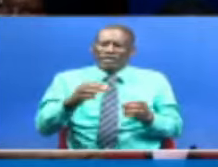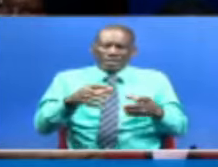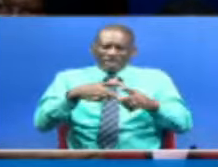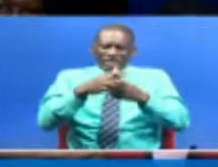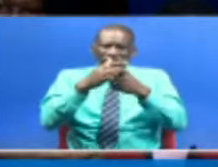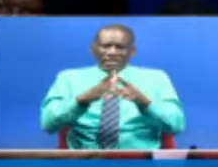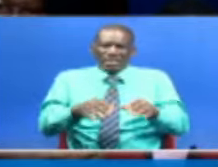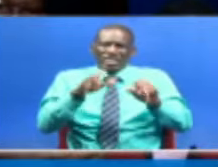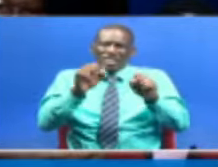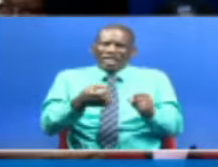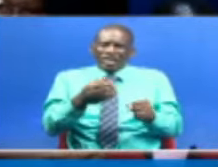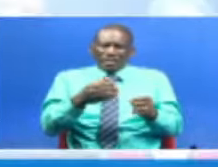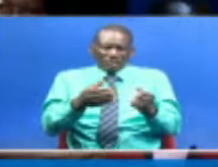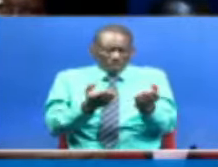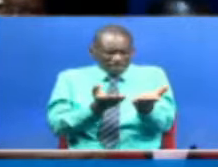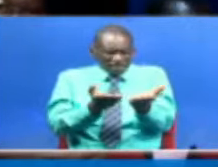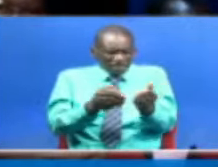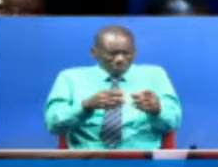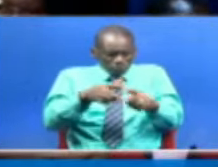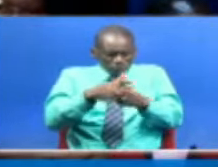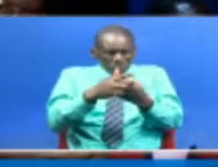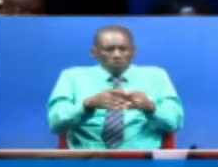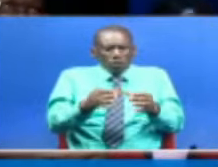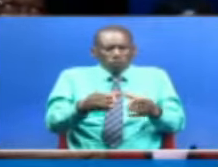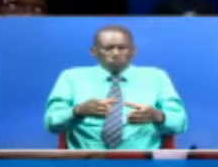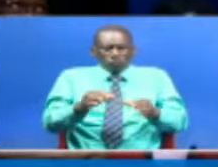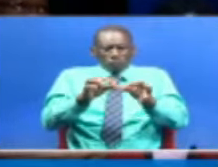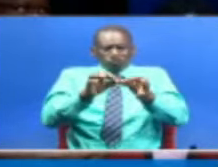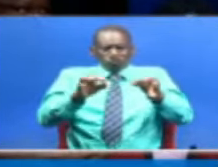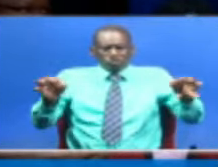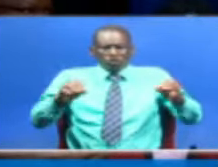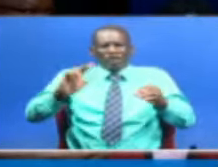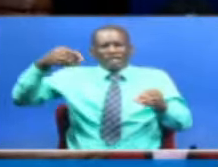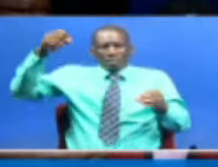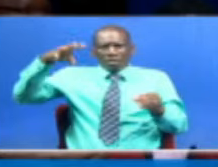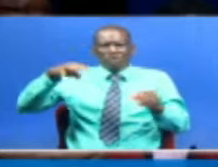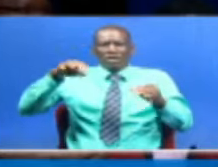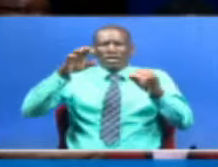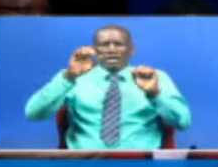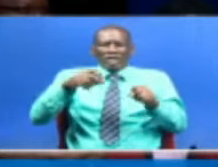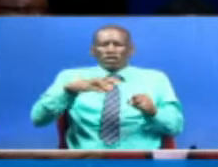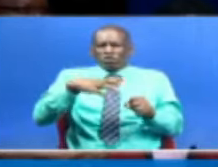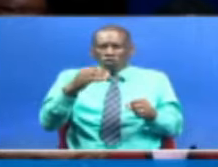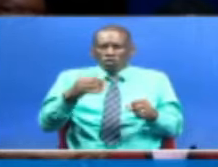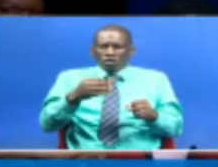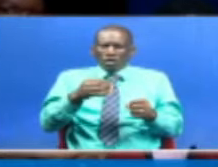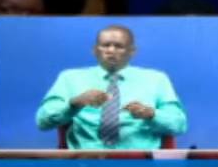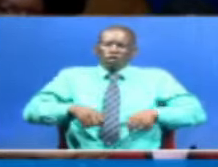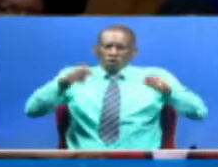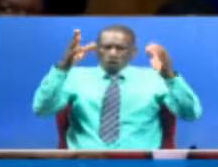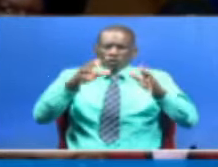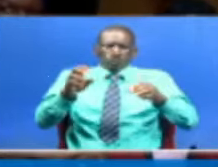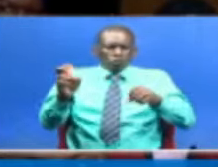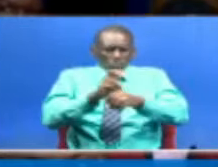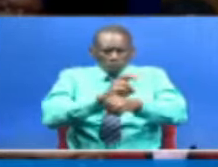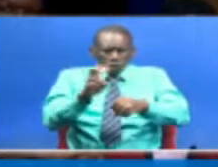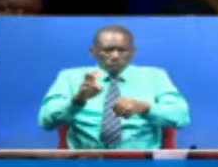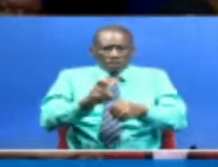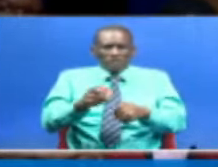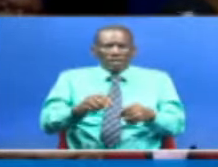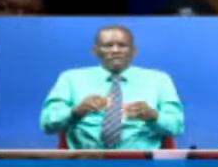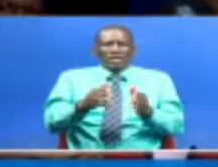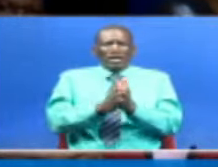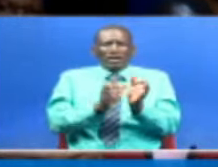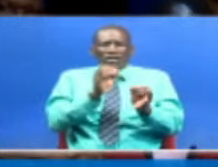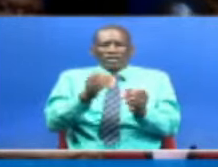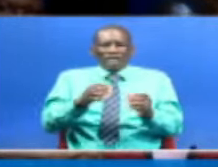can they be servicing those lines of Kenya Power? Can they be going, put your officers to be monitoring them? I live somewhere